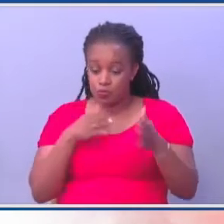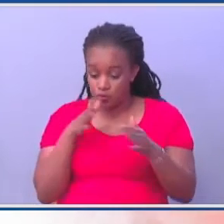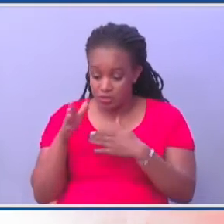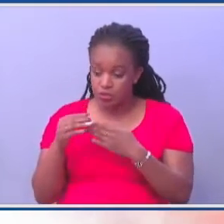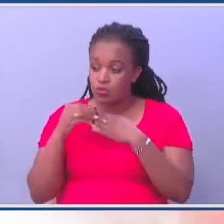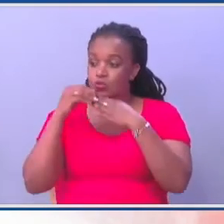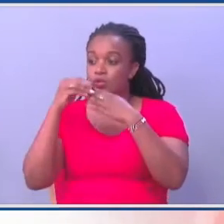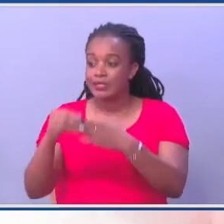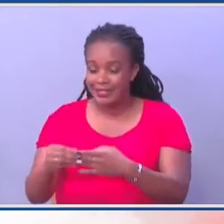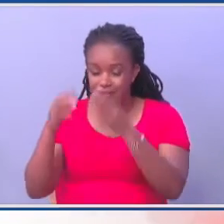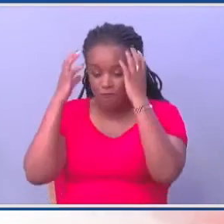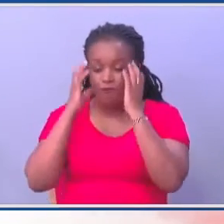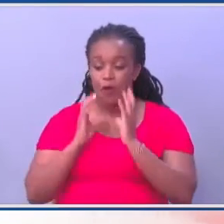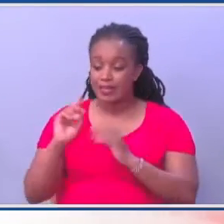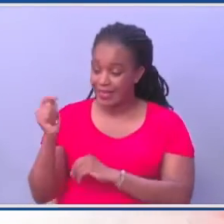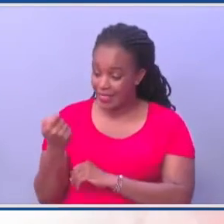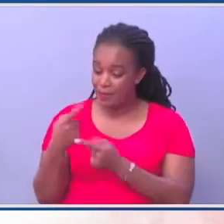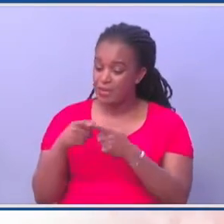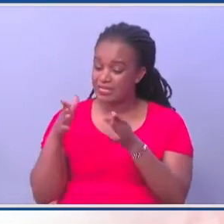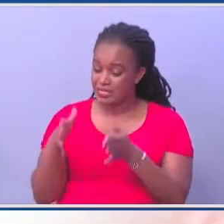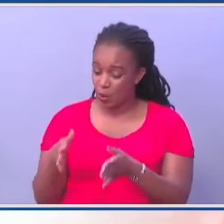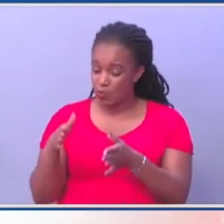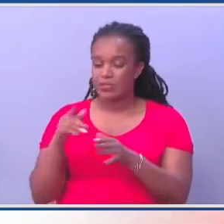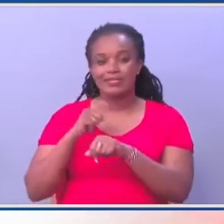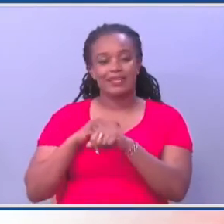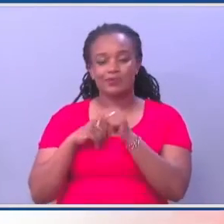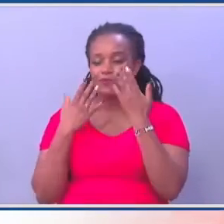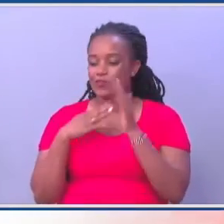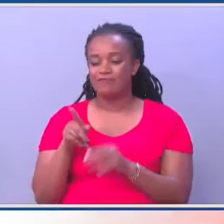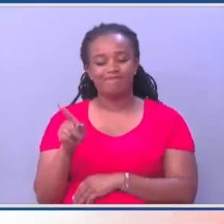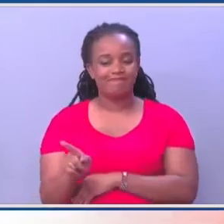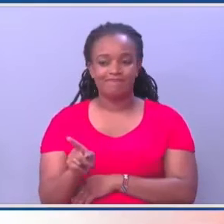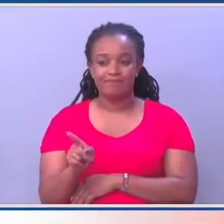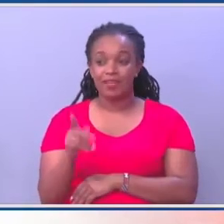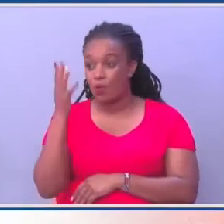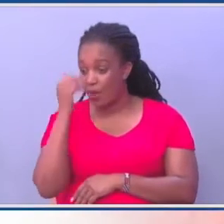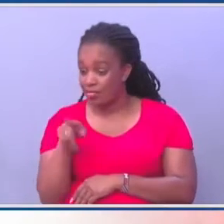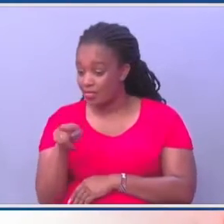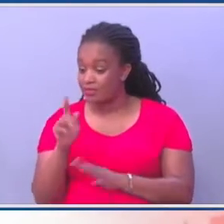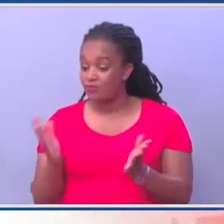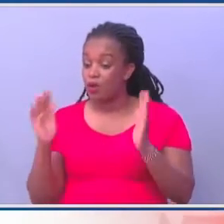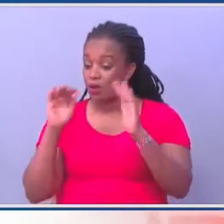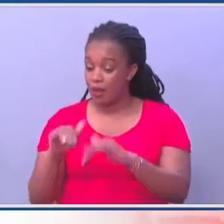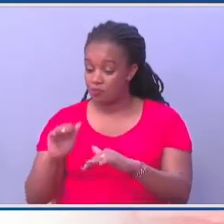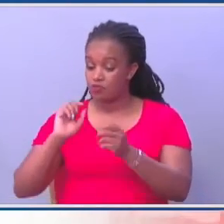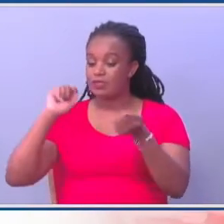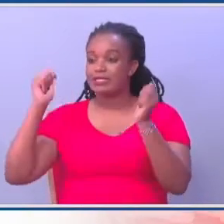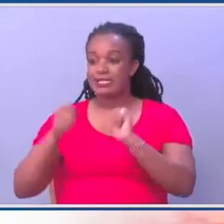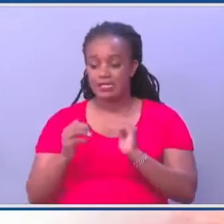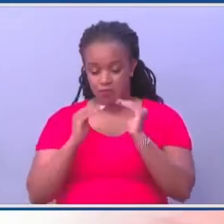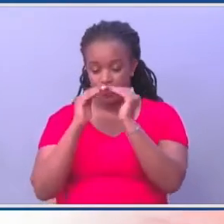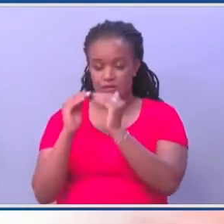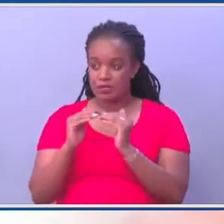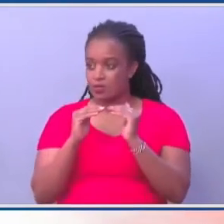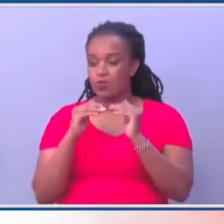an accident of history, but it's now time to end that accident. Because this is Forum for Restoration of Democracy.